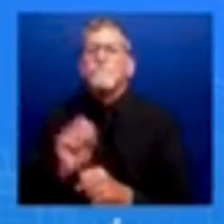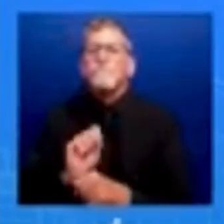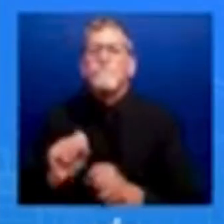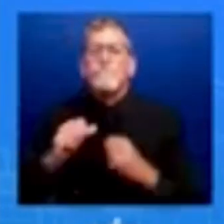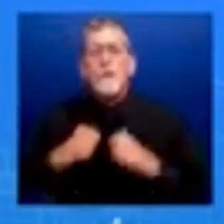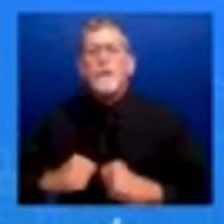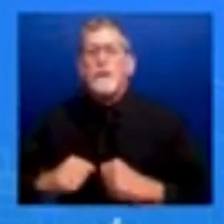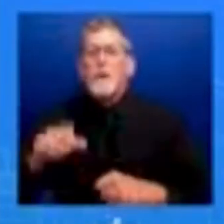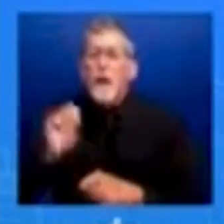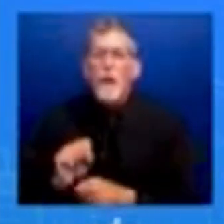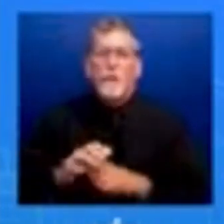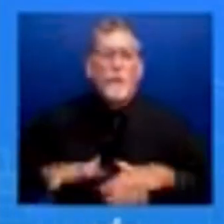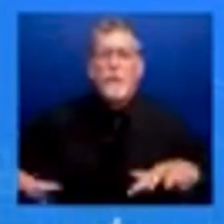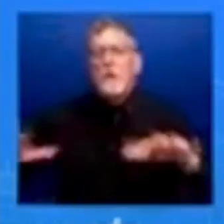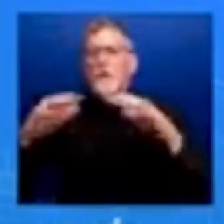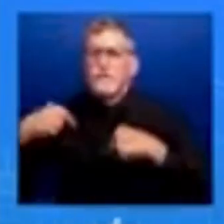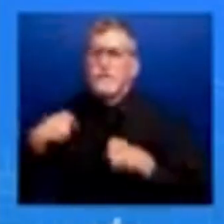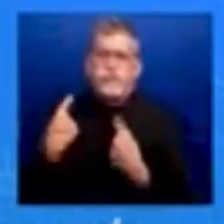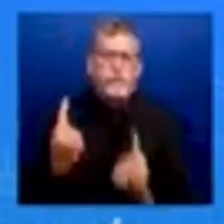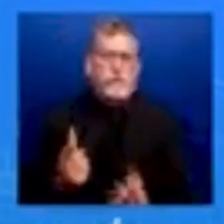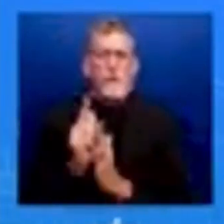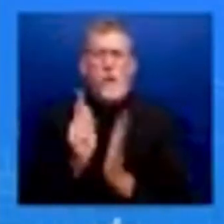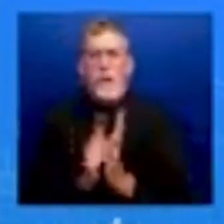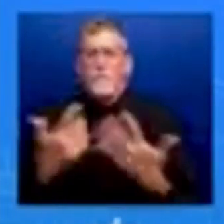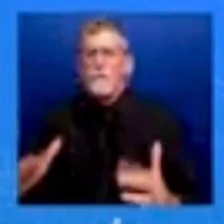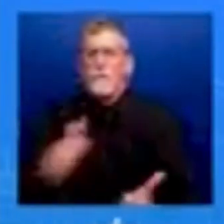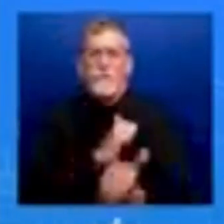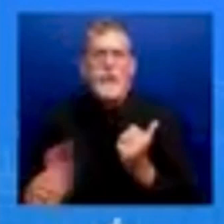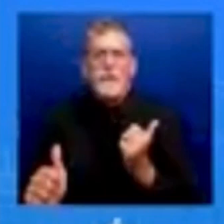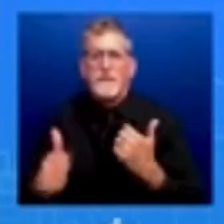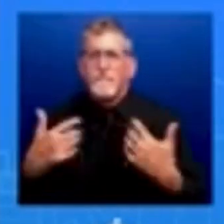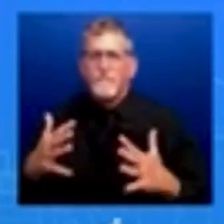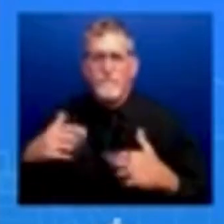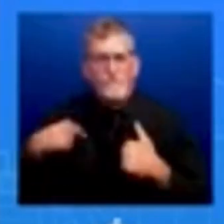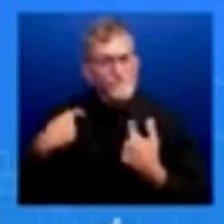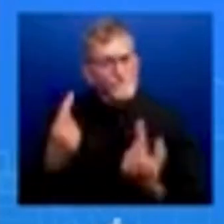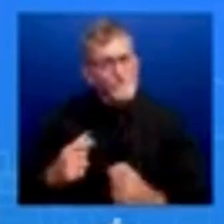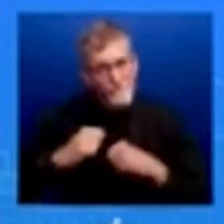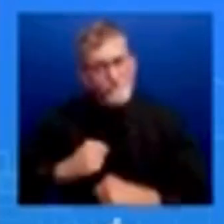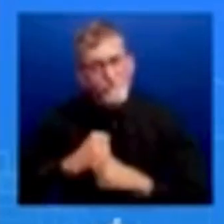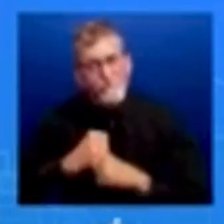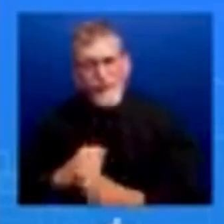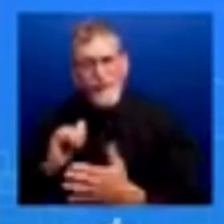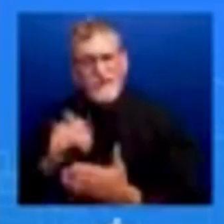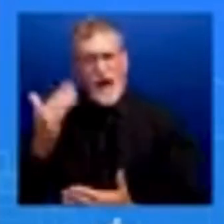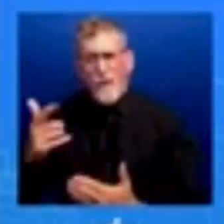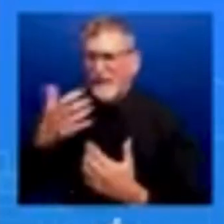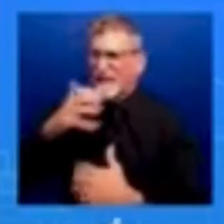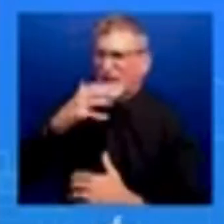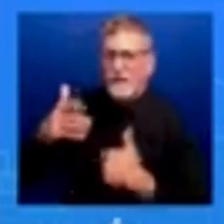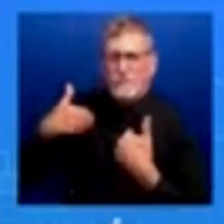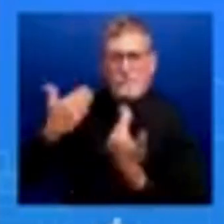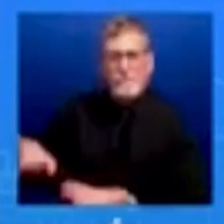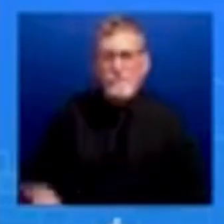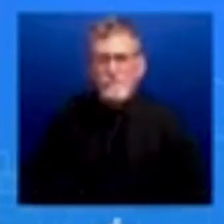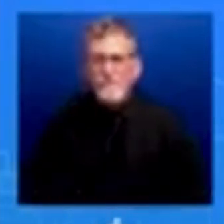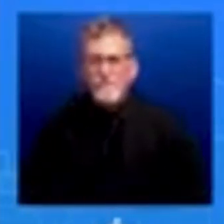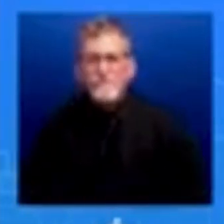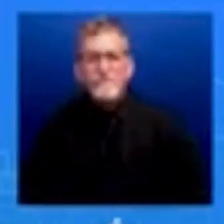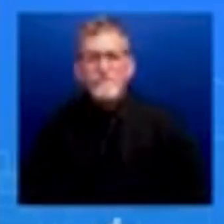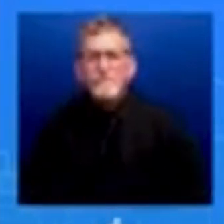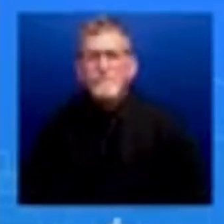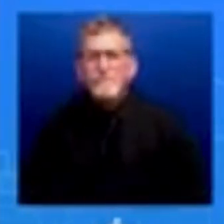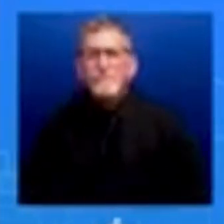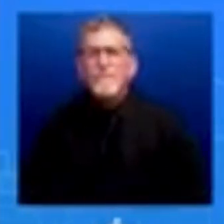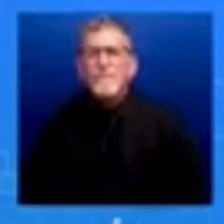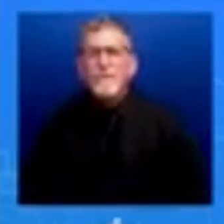under existing law, because there is an existing law. That's how we were able to do the heat alert under existing law. And so the president also recognizing